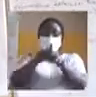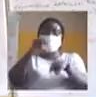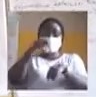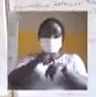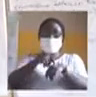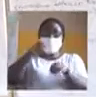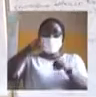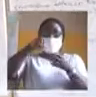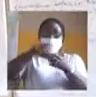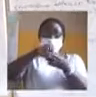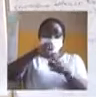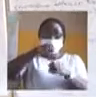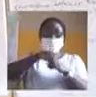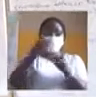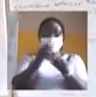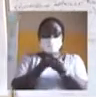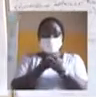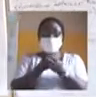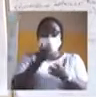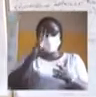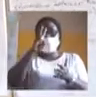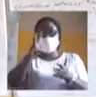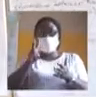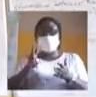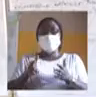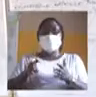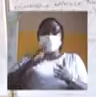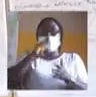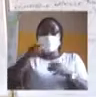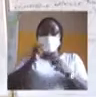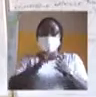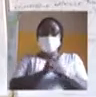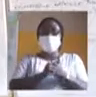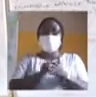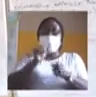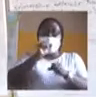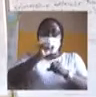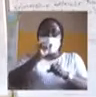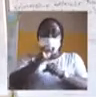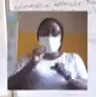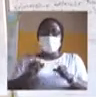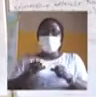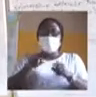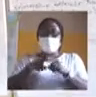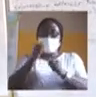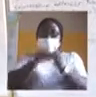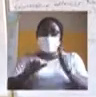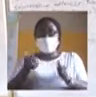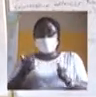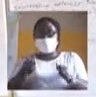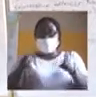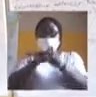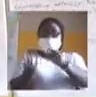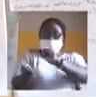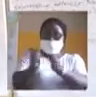each other, as a change in the demand for one commodity will bring about a similar change in the